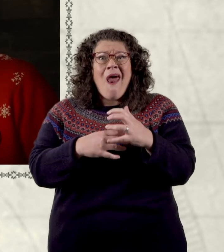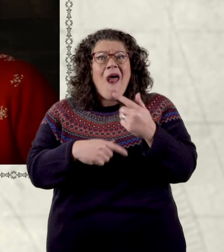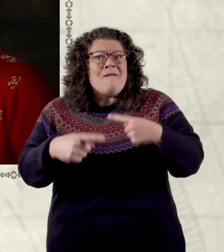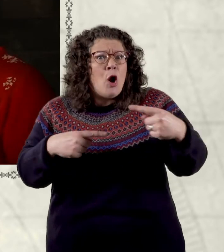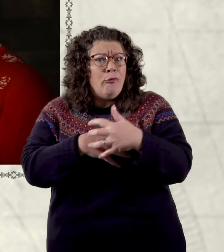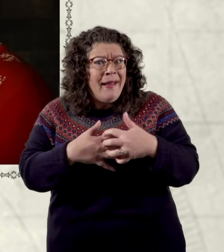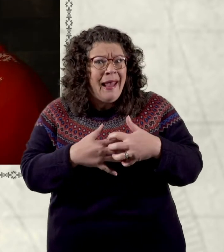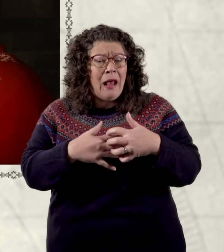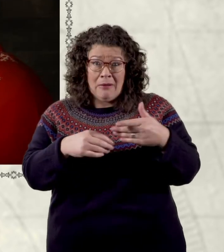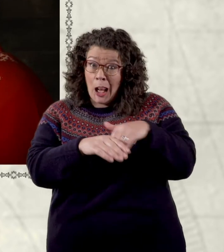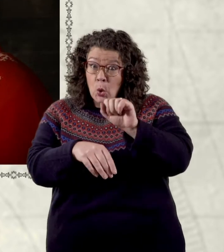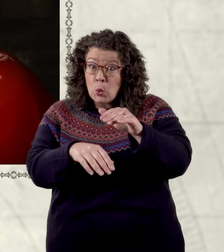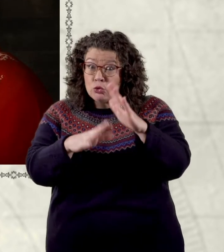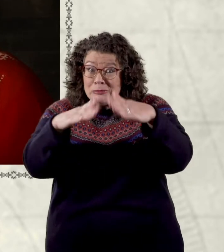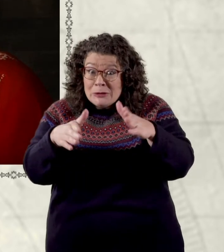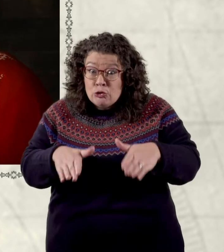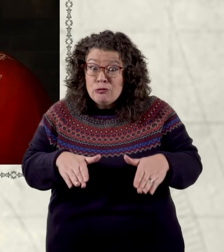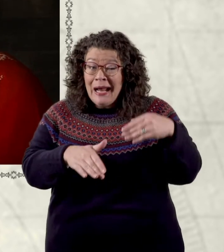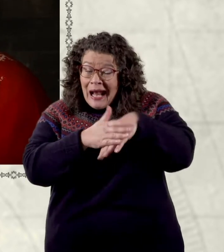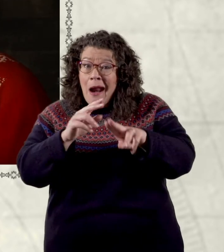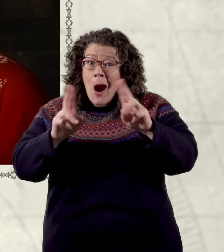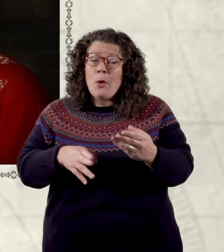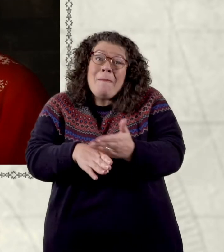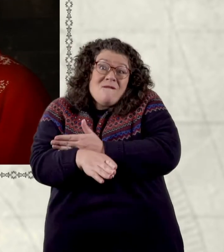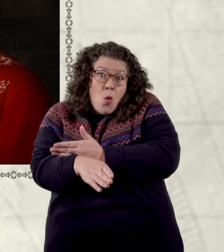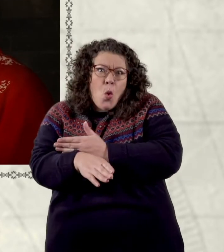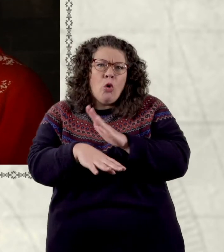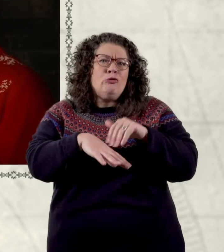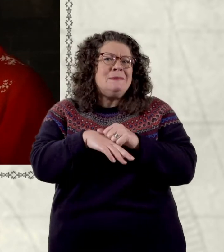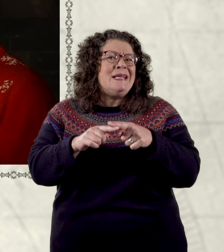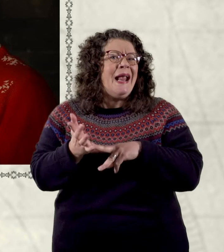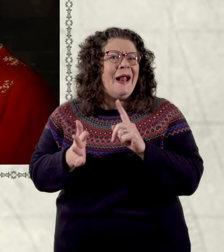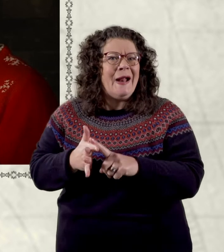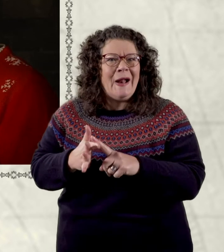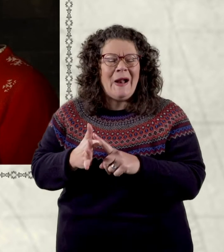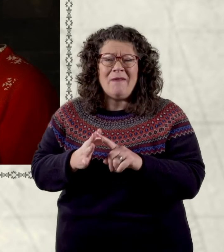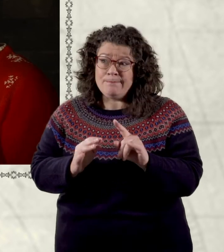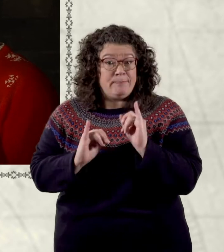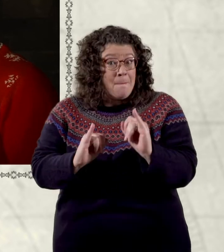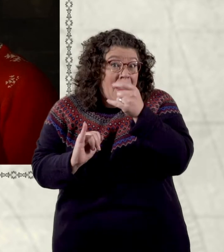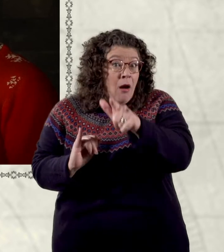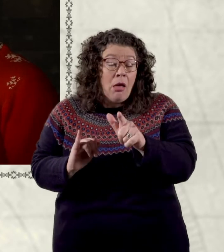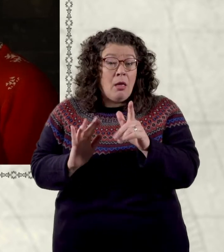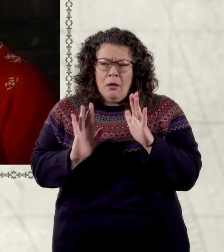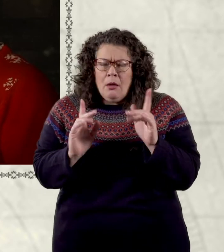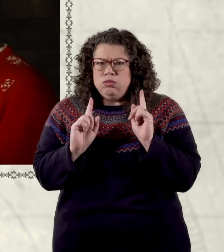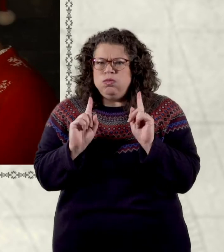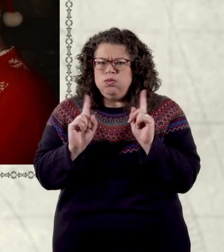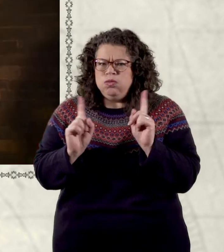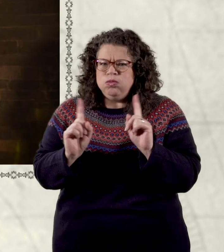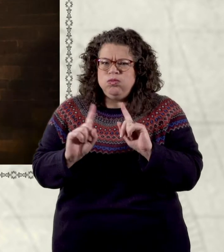including your Christmas tree, into the house before Christmas Eve. It was just